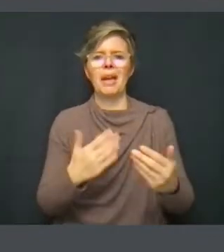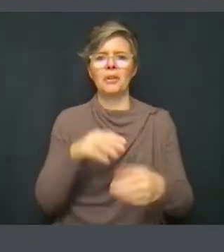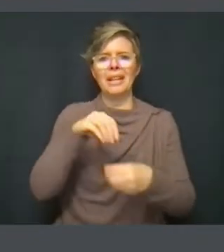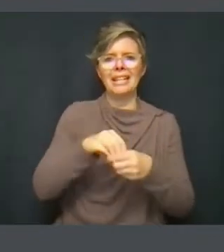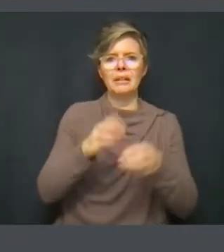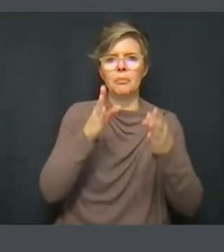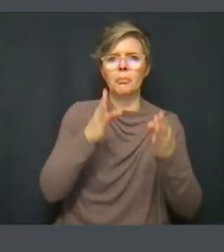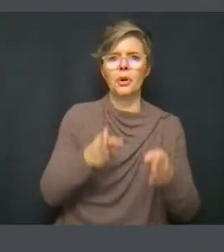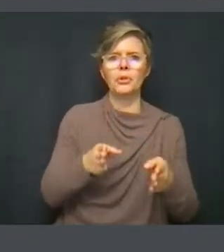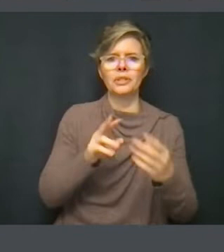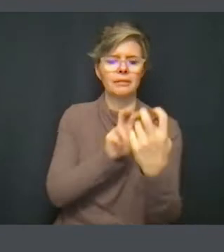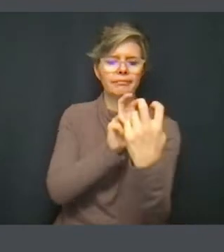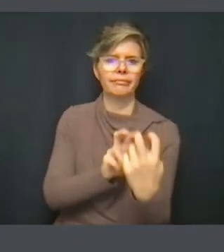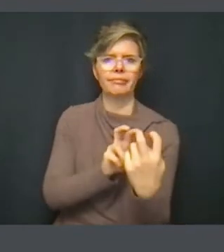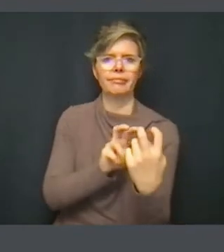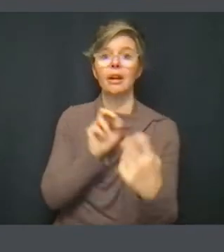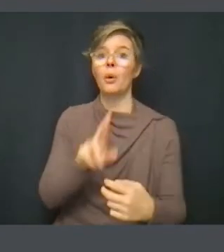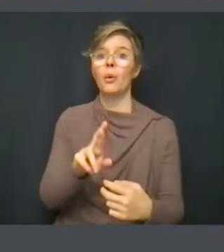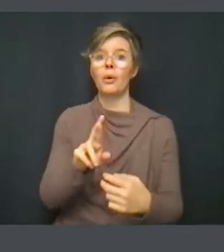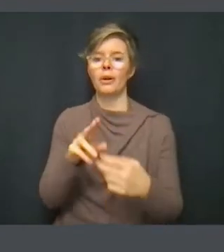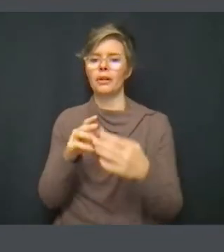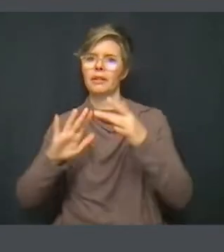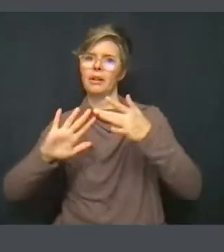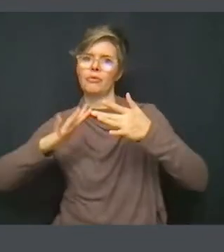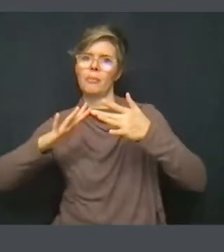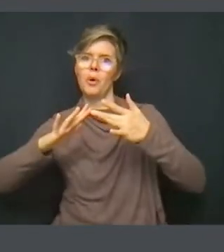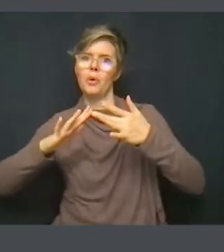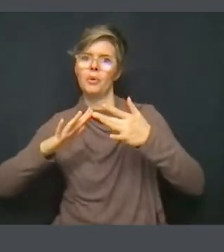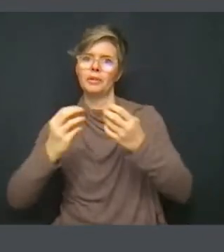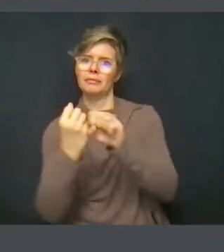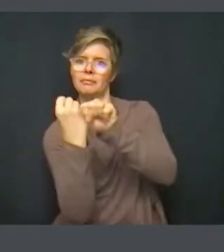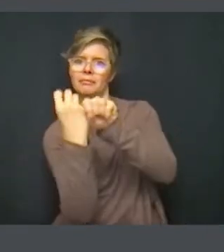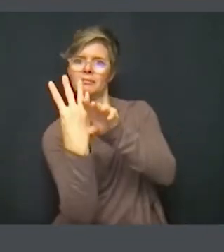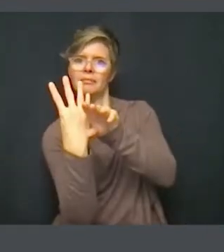it remotely this way, it's an interesting way to interact